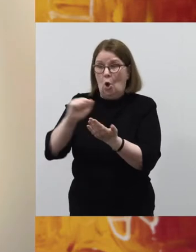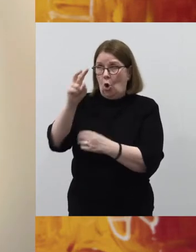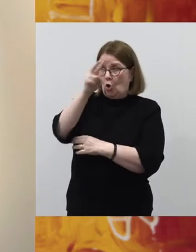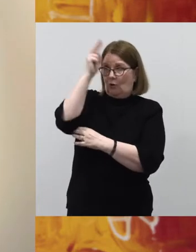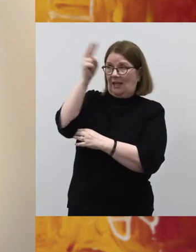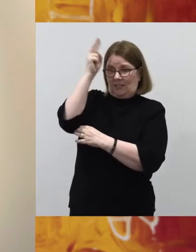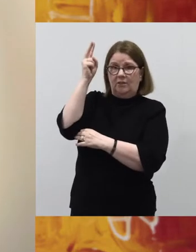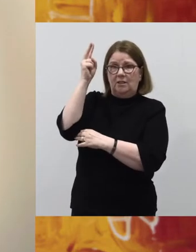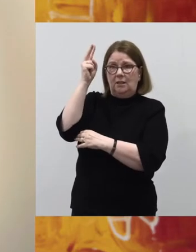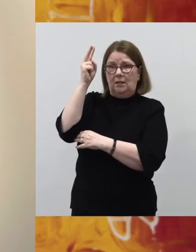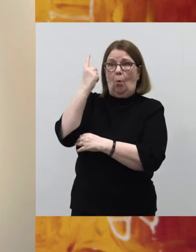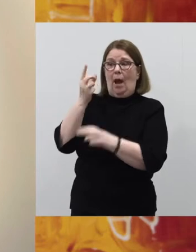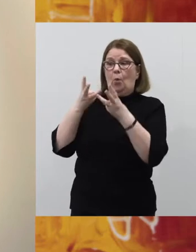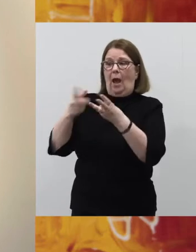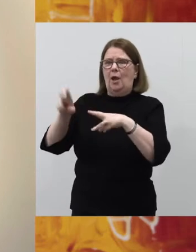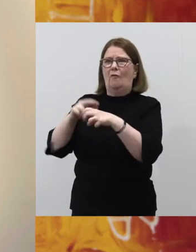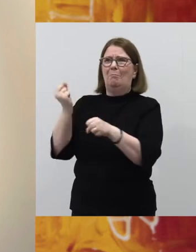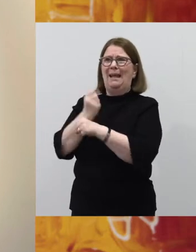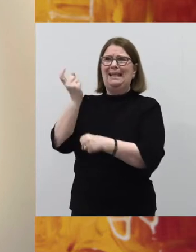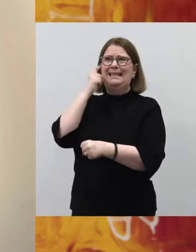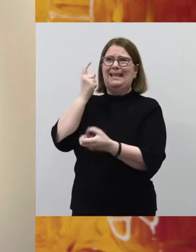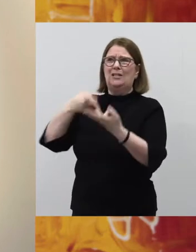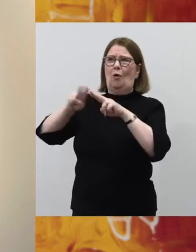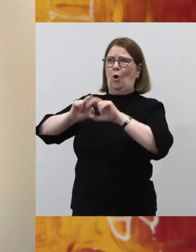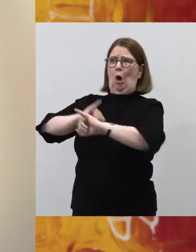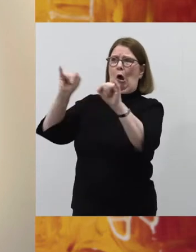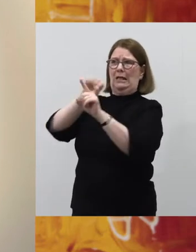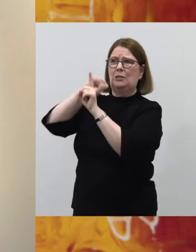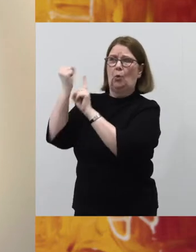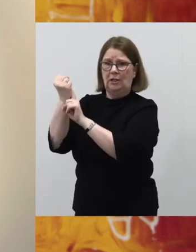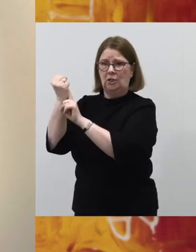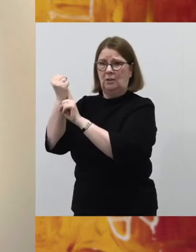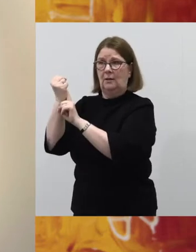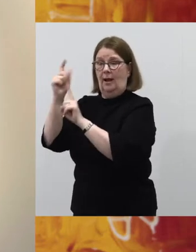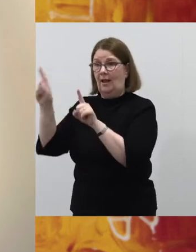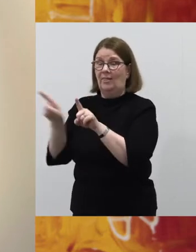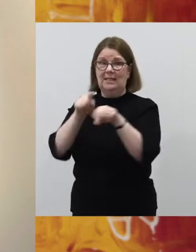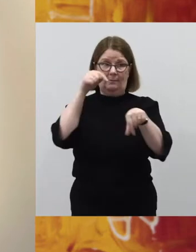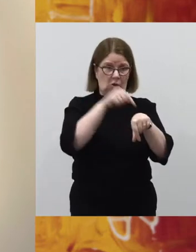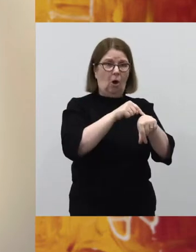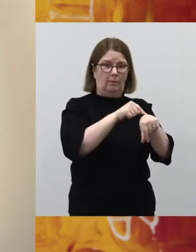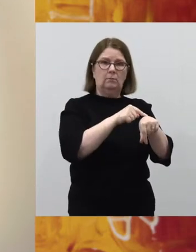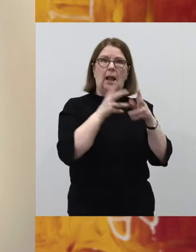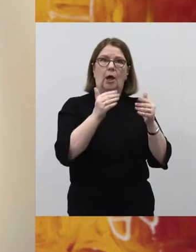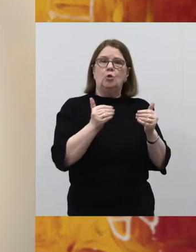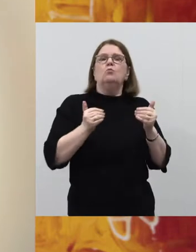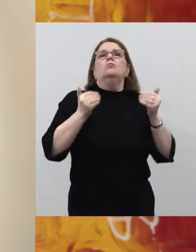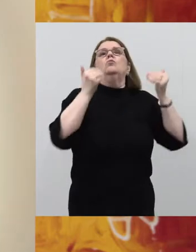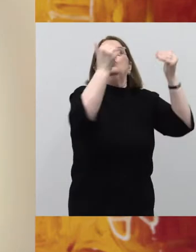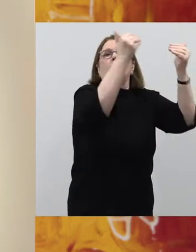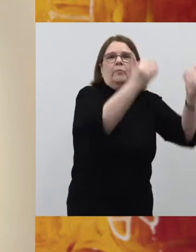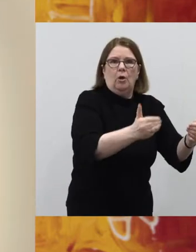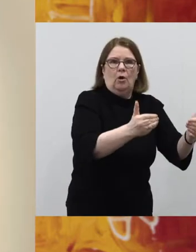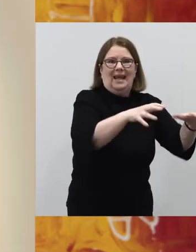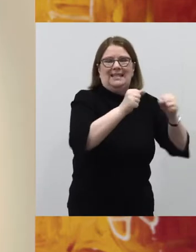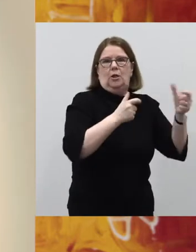the audience, her experience on Tinder could have been devastating. Reports of the impact of social media on health and well-being are